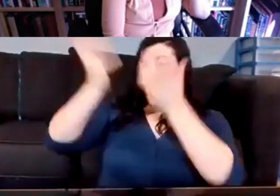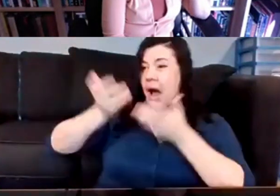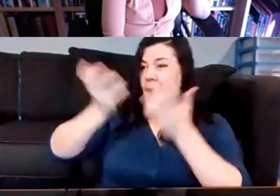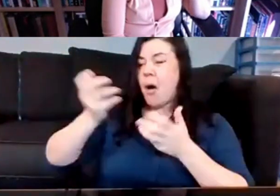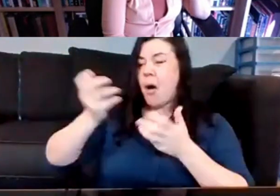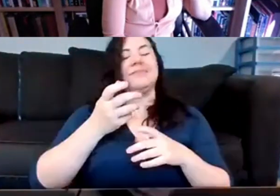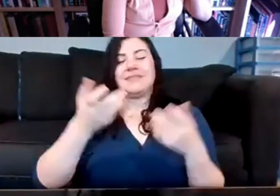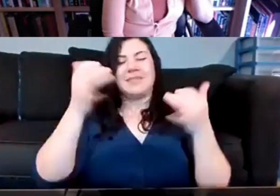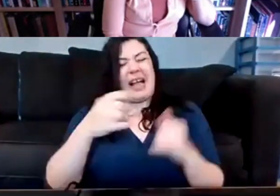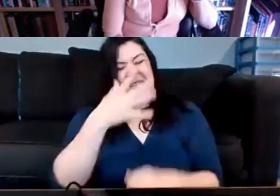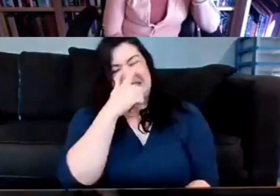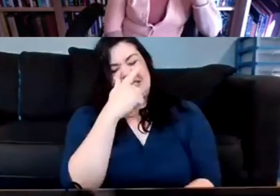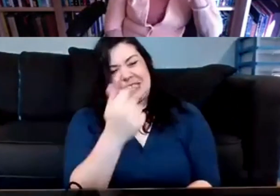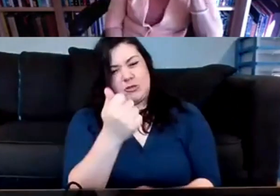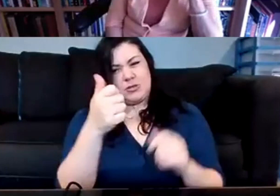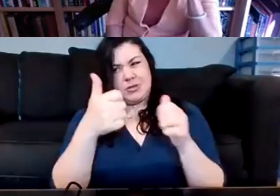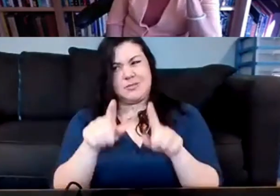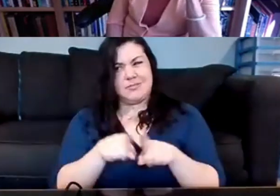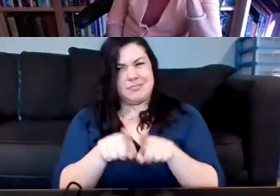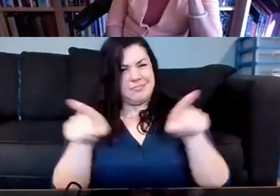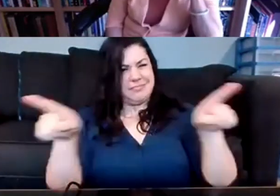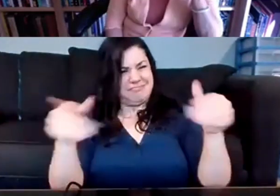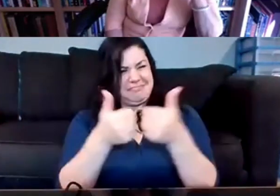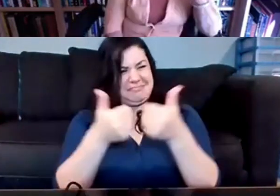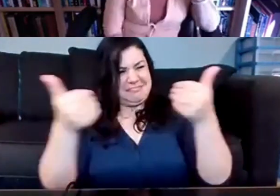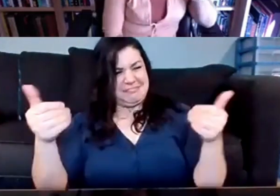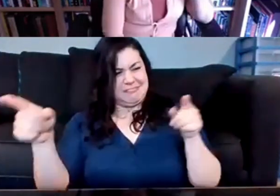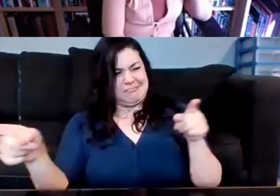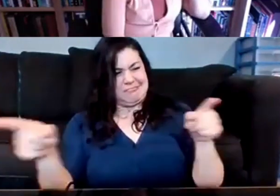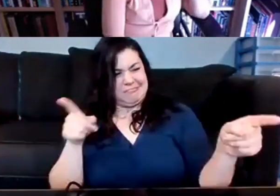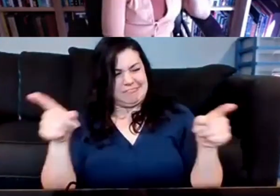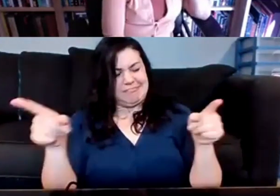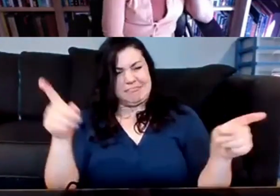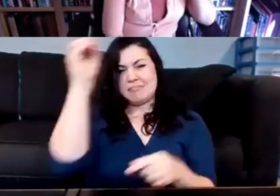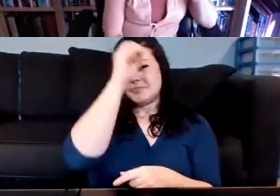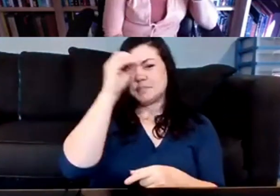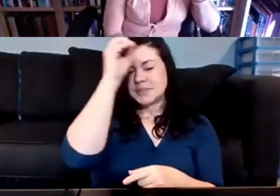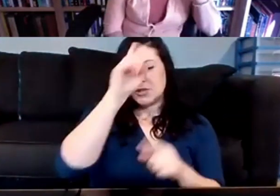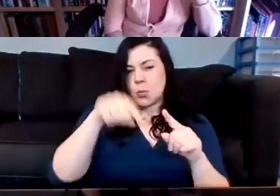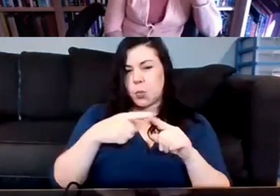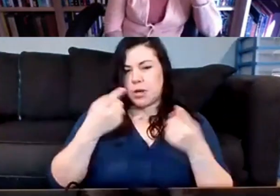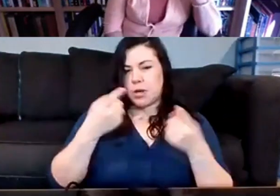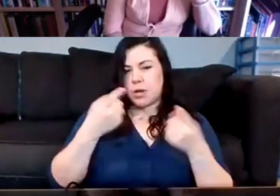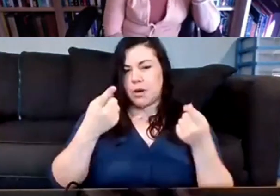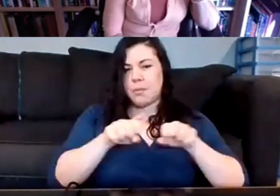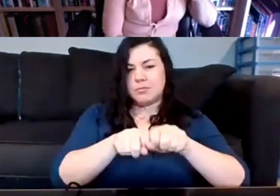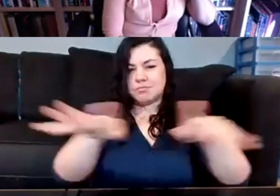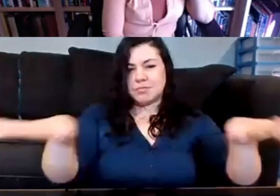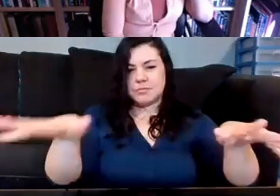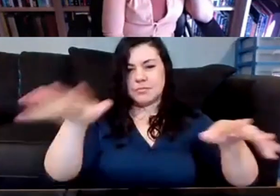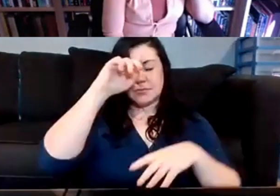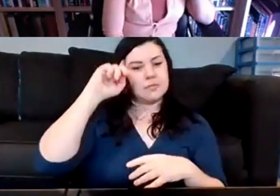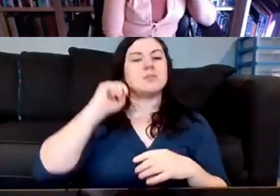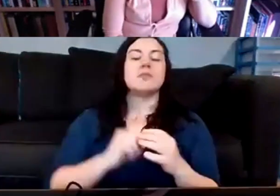there's like an interesting distancing that happens through that reproduction. I